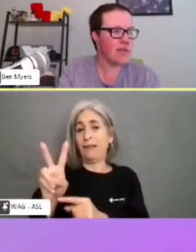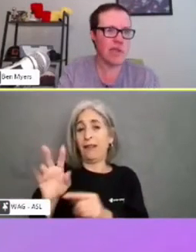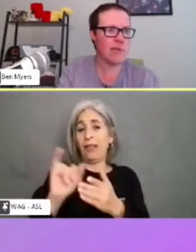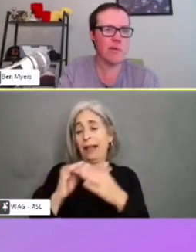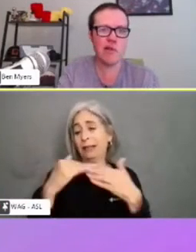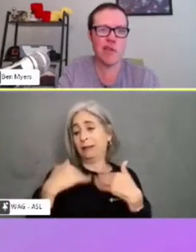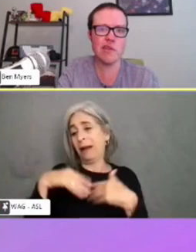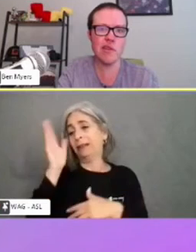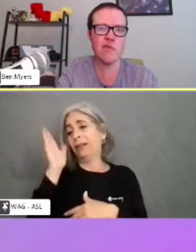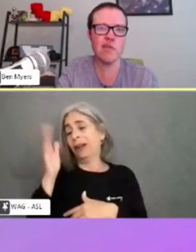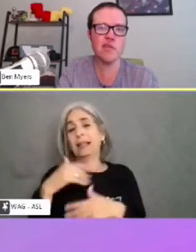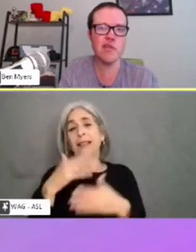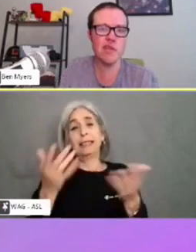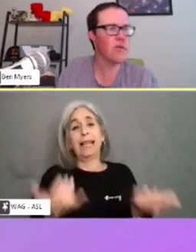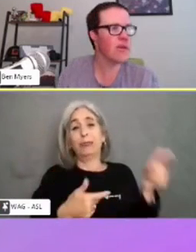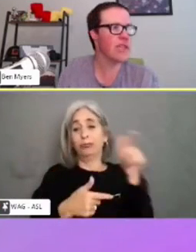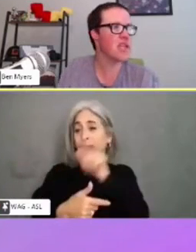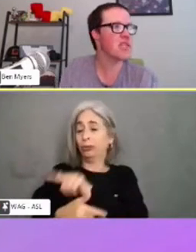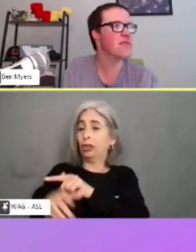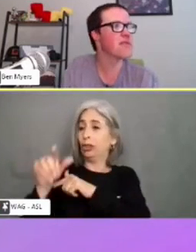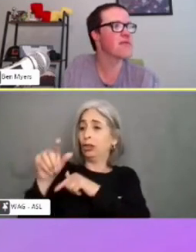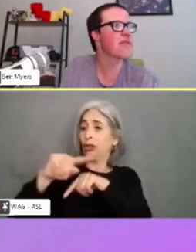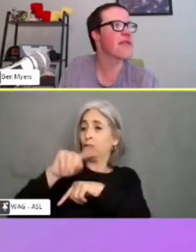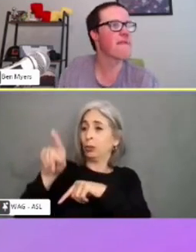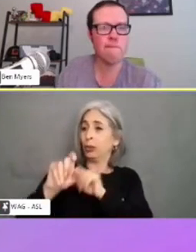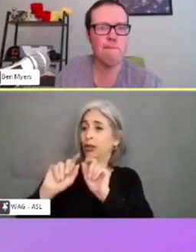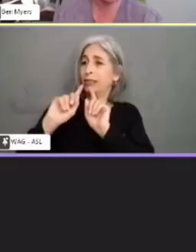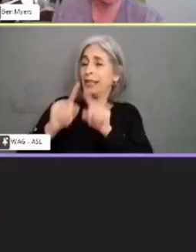I suppose I'll hand this over to the Q&A session.